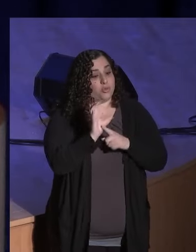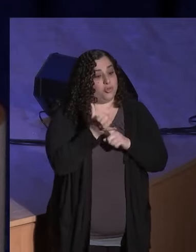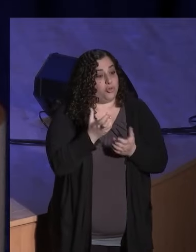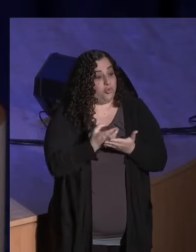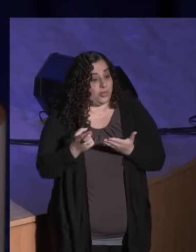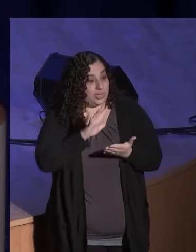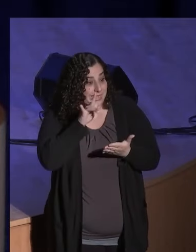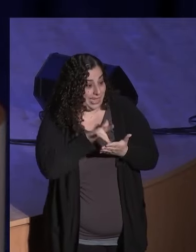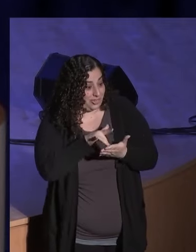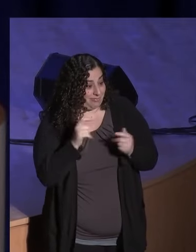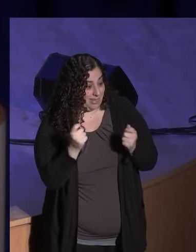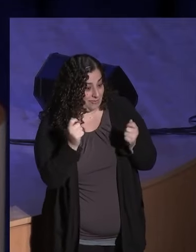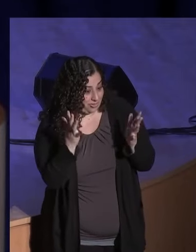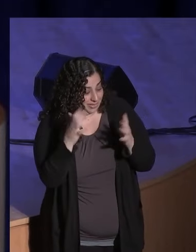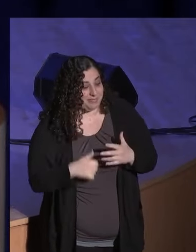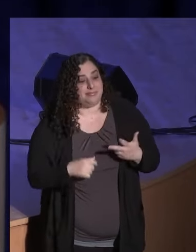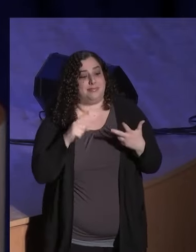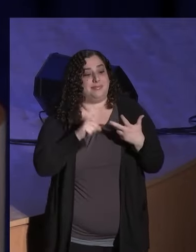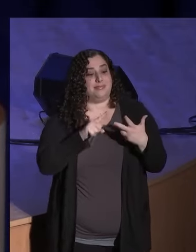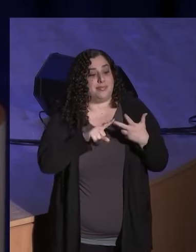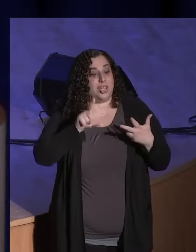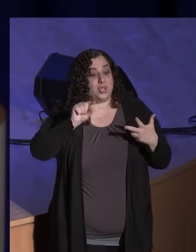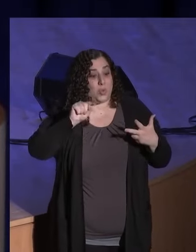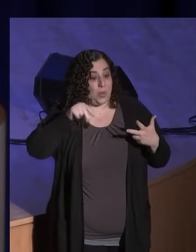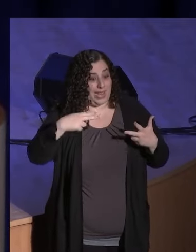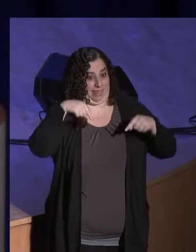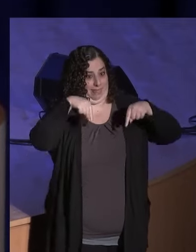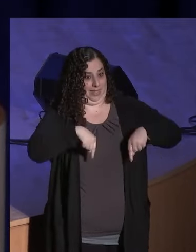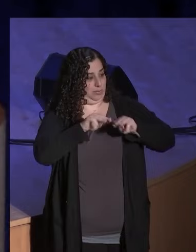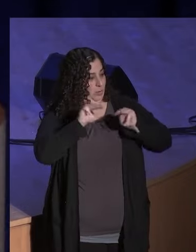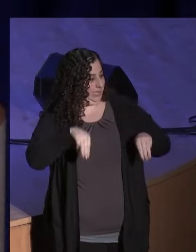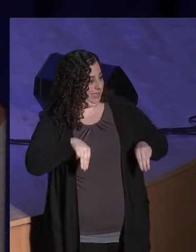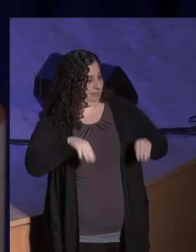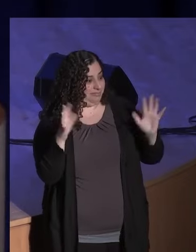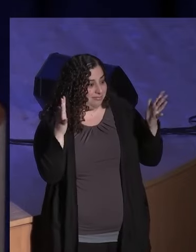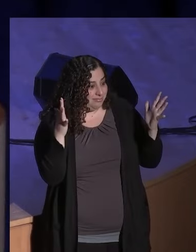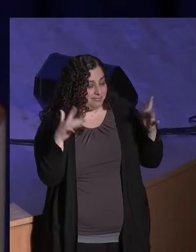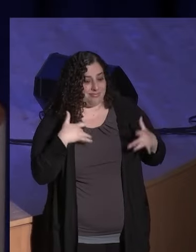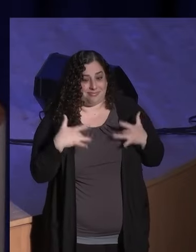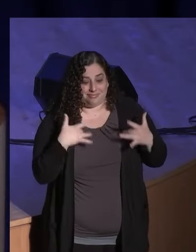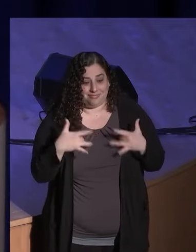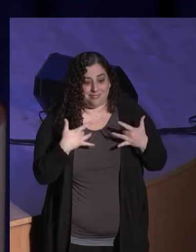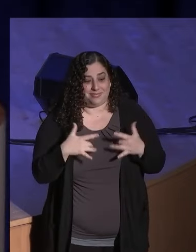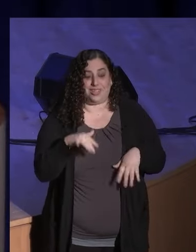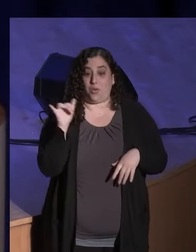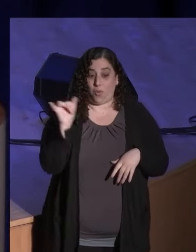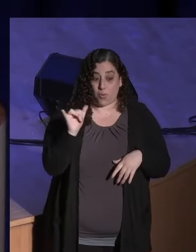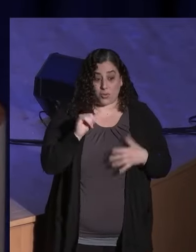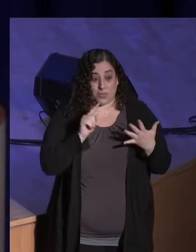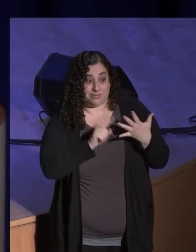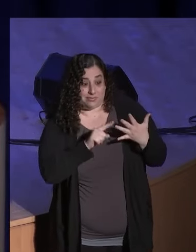this museum here on the National Mall. And we can't forget this year is also the 35th anniversary of